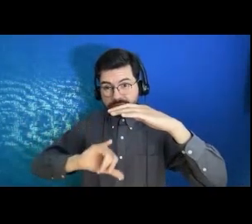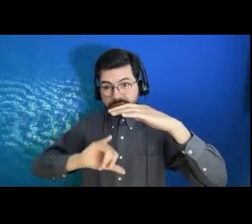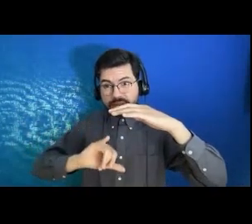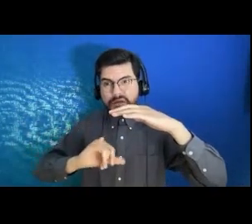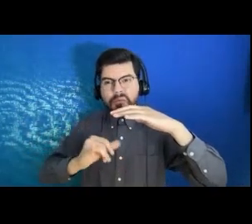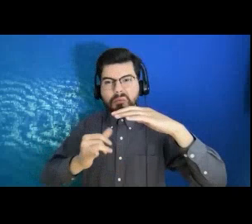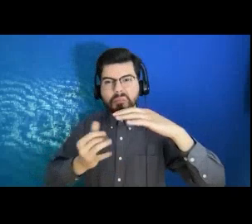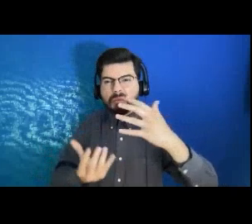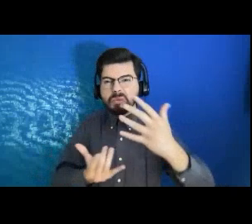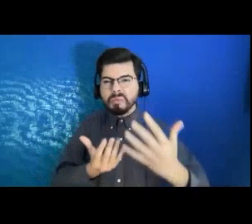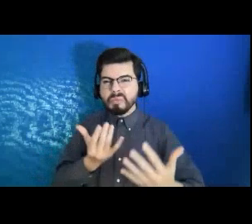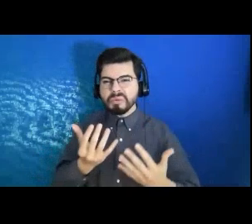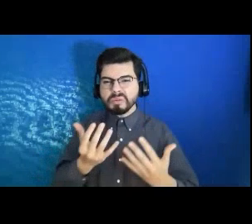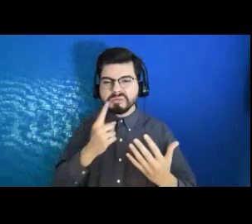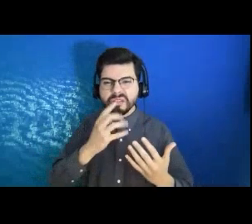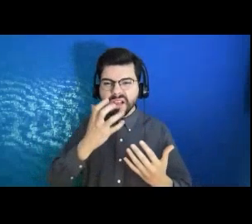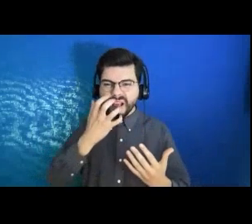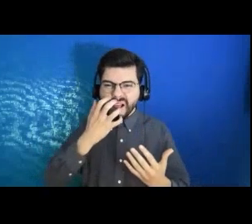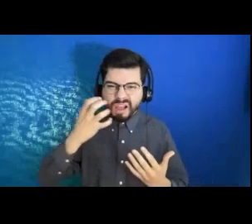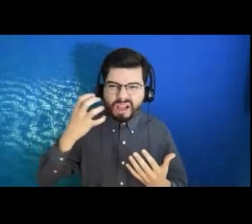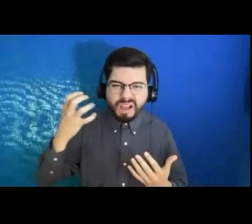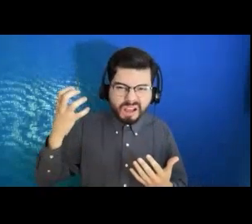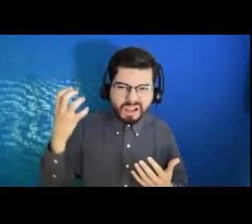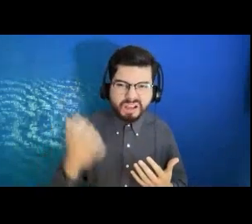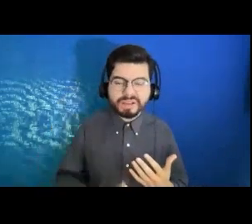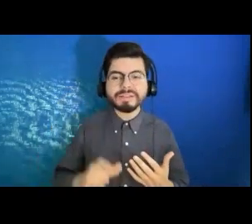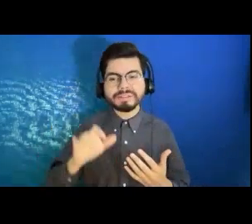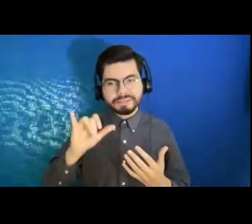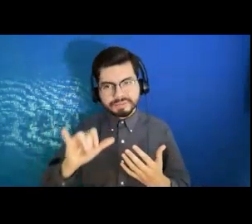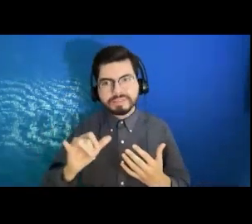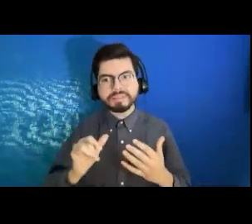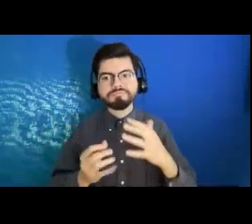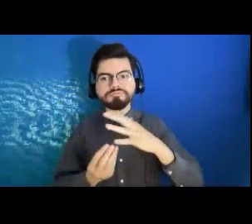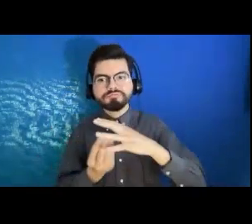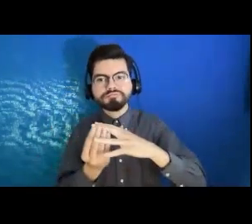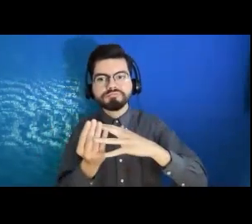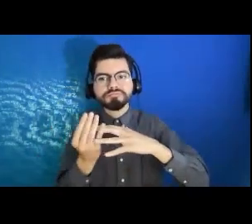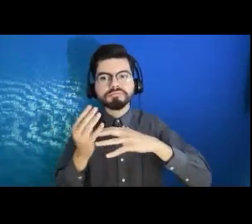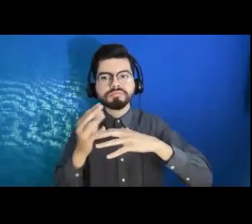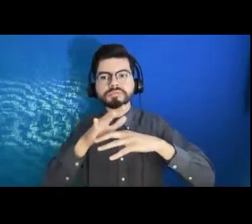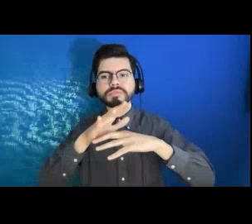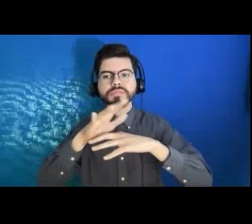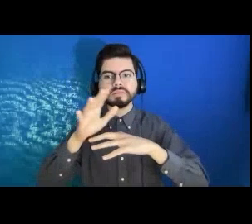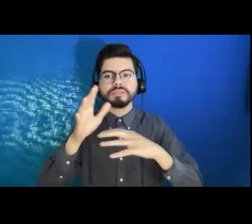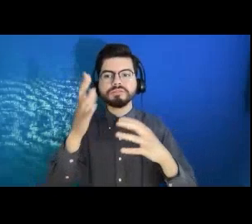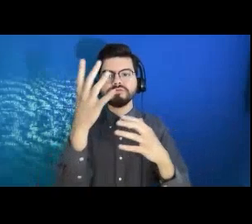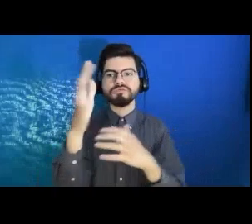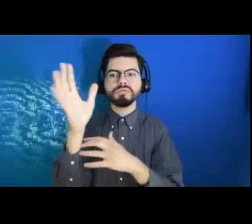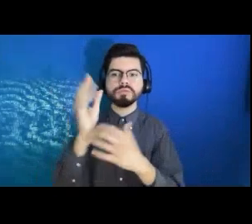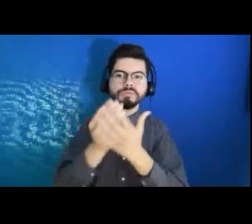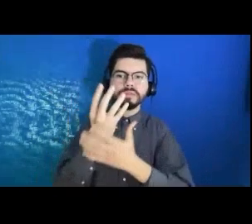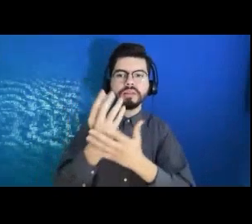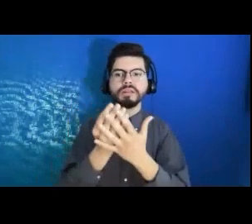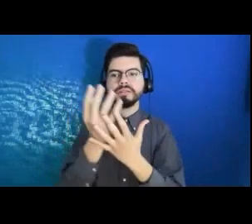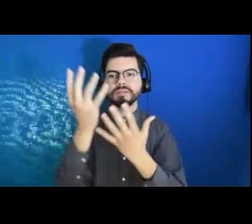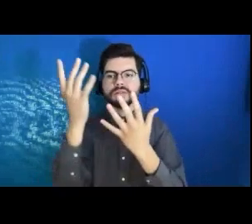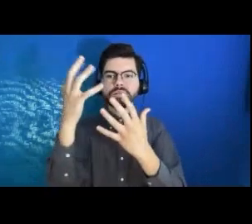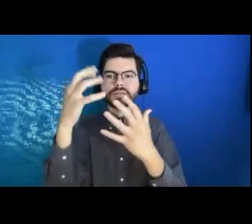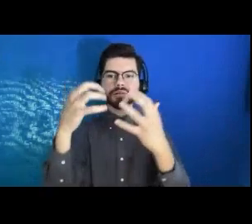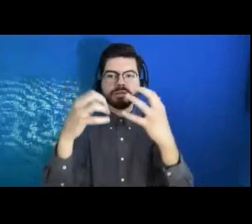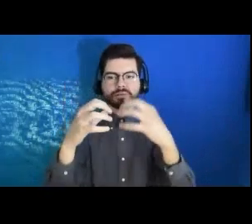in the air, and this is amount of CO2 coming out of the ground here. So it kind of matches where it's hot. But they did notice that there are places